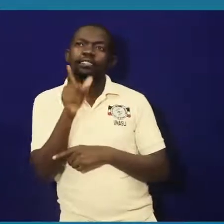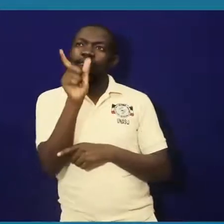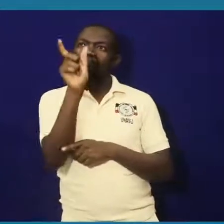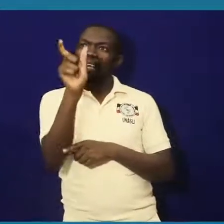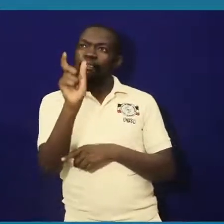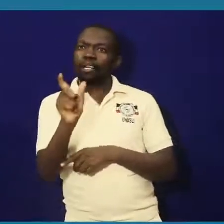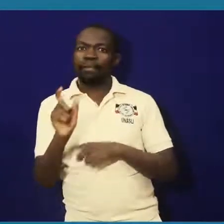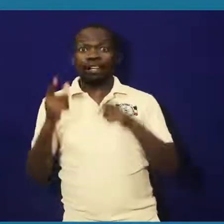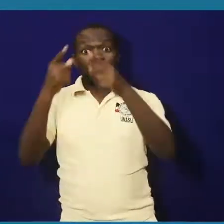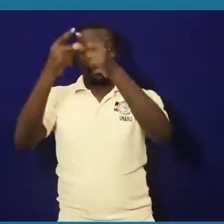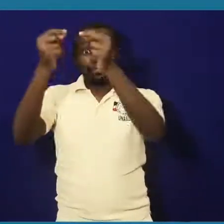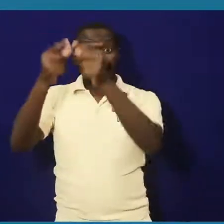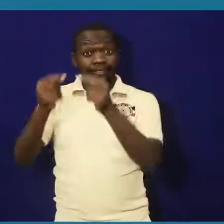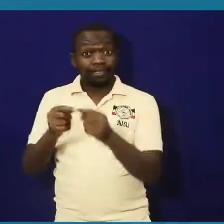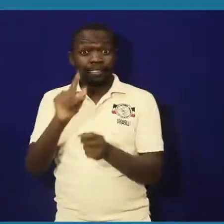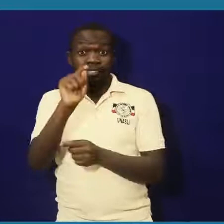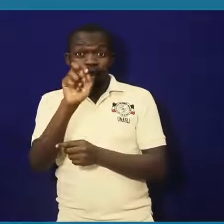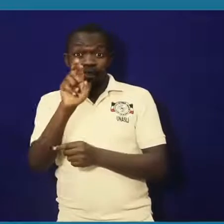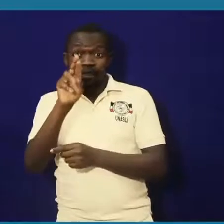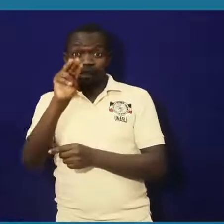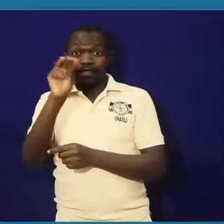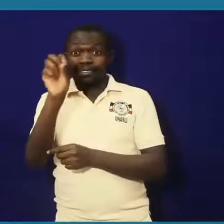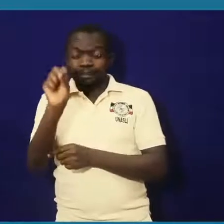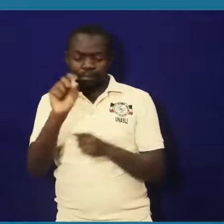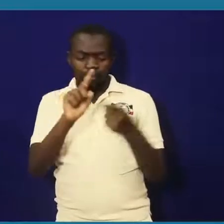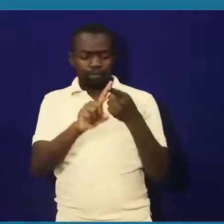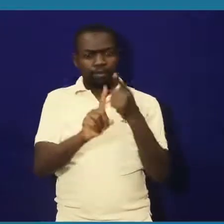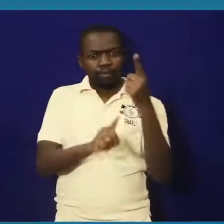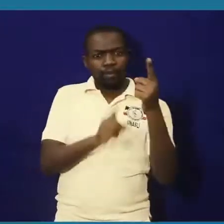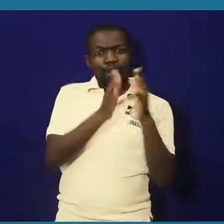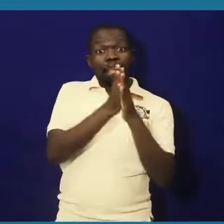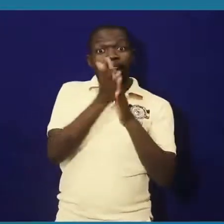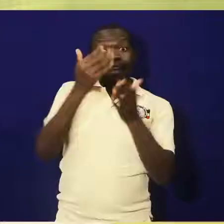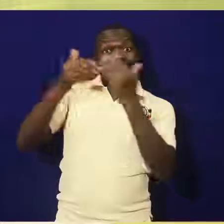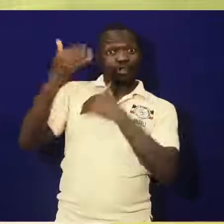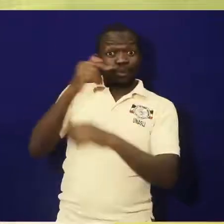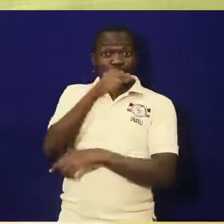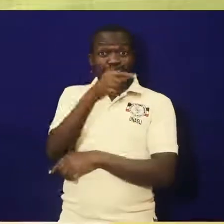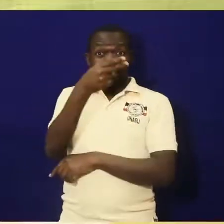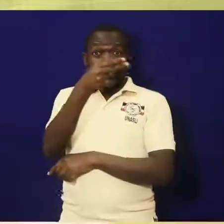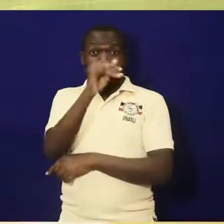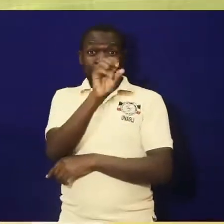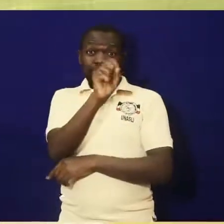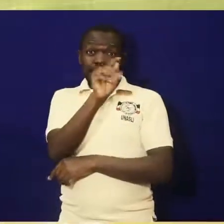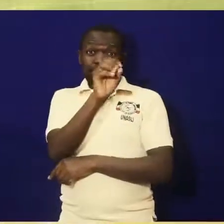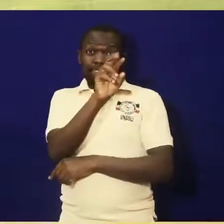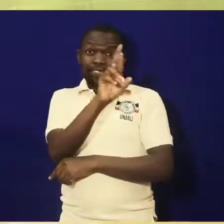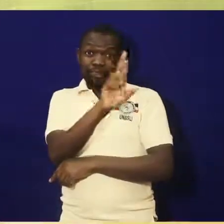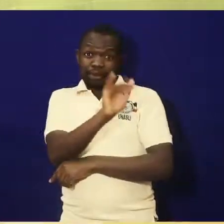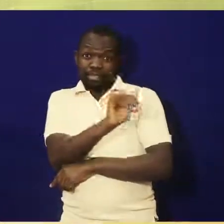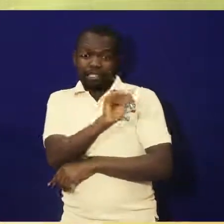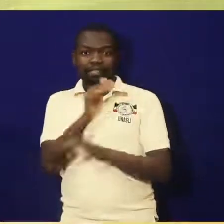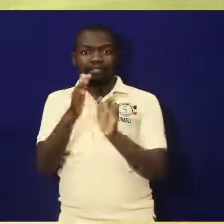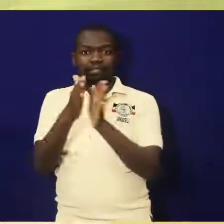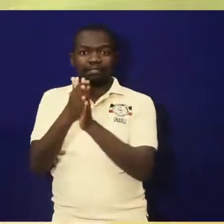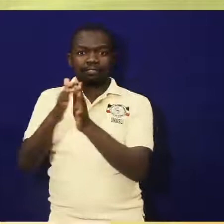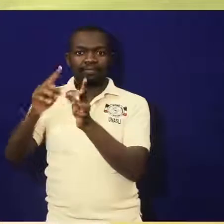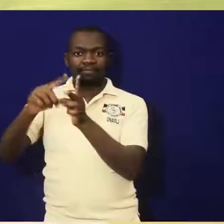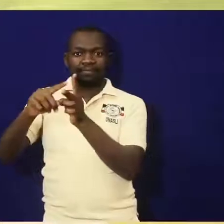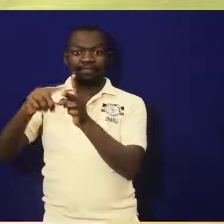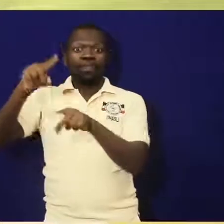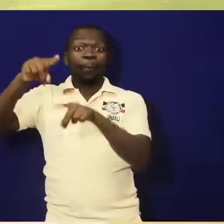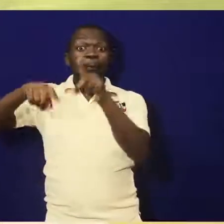terms: history and political education. First of all, let's listen to